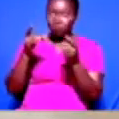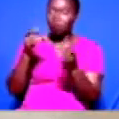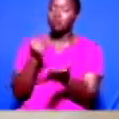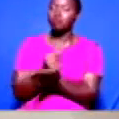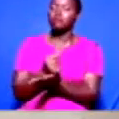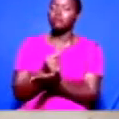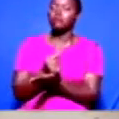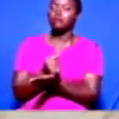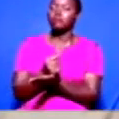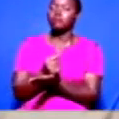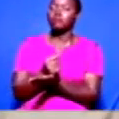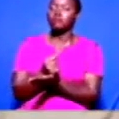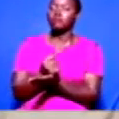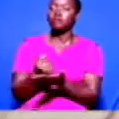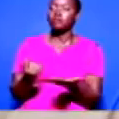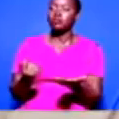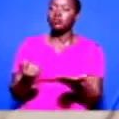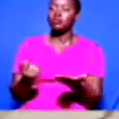fight.